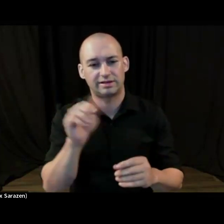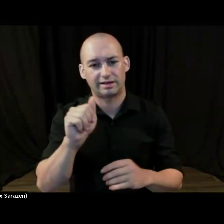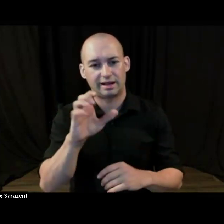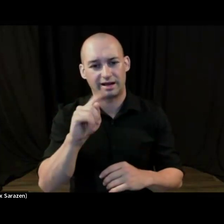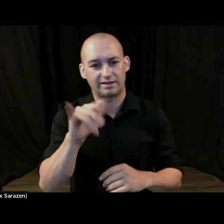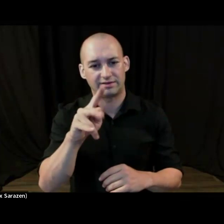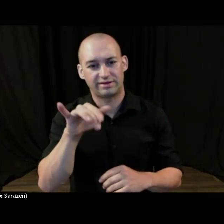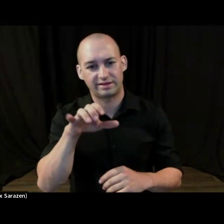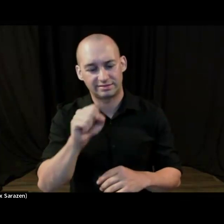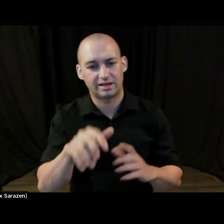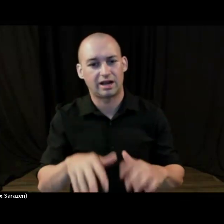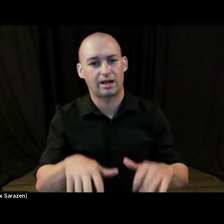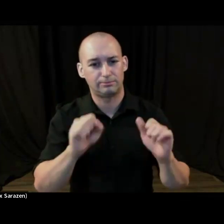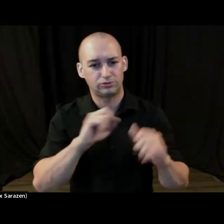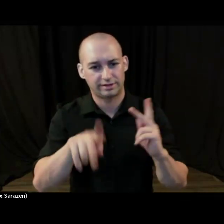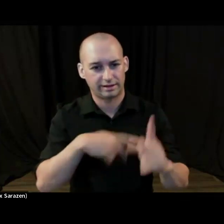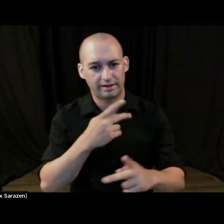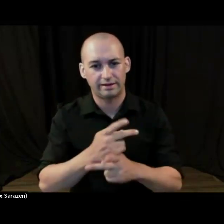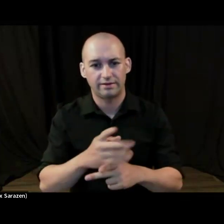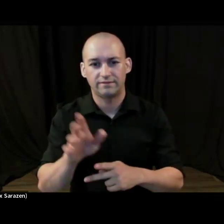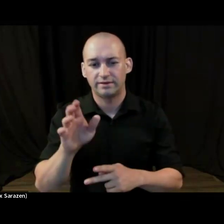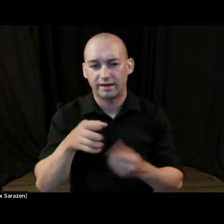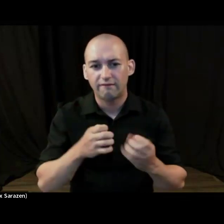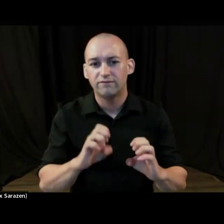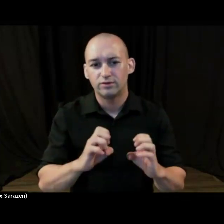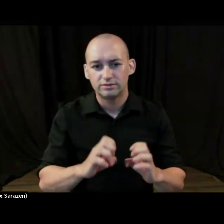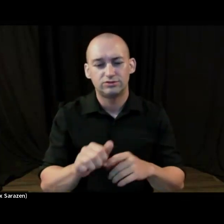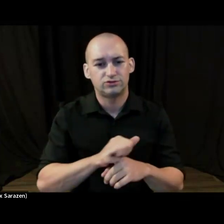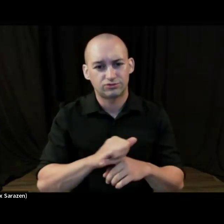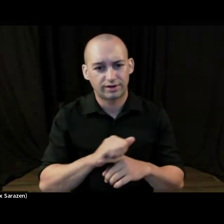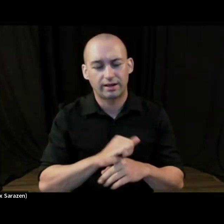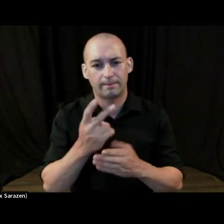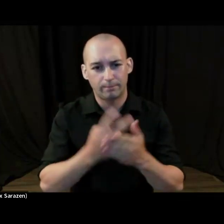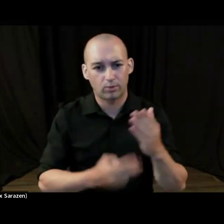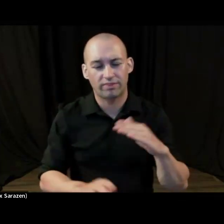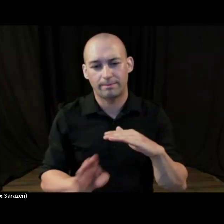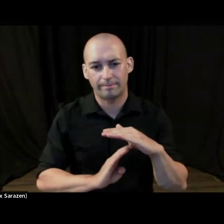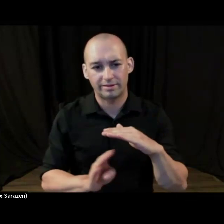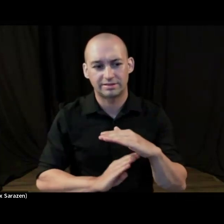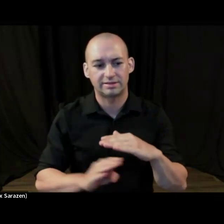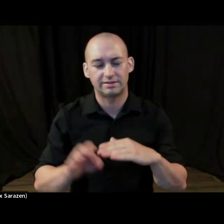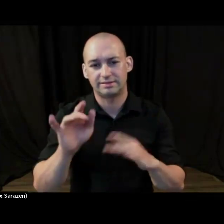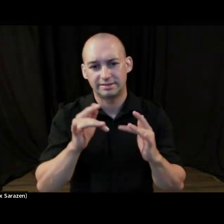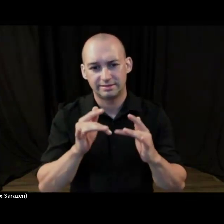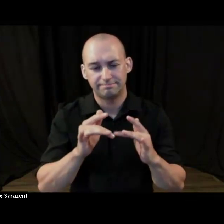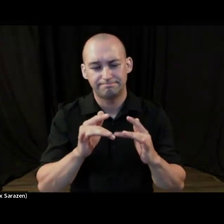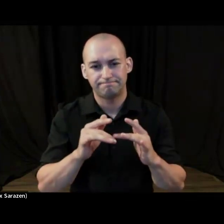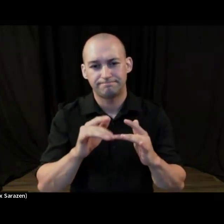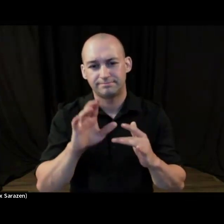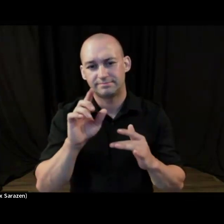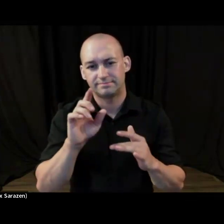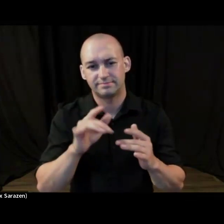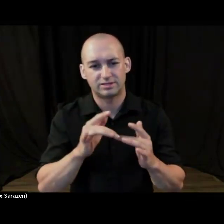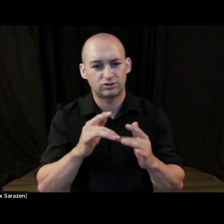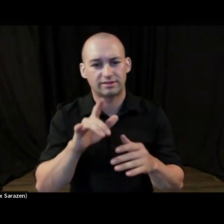including adoption types of efforts, training, both at the basic digital literacy level as well